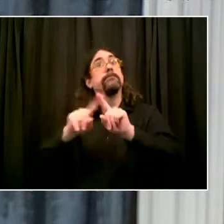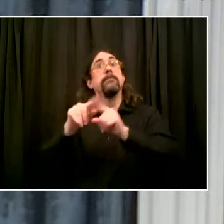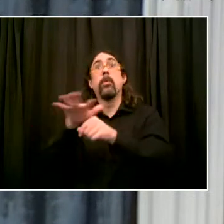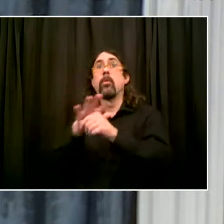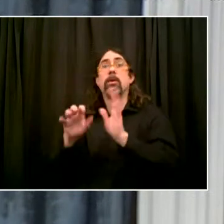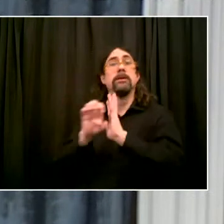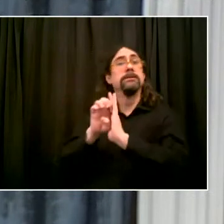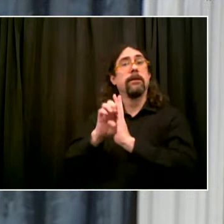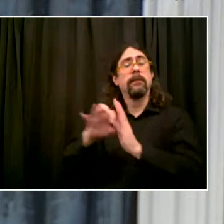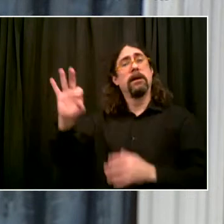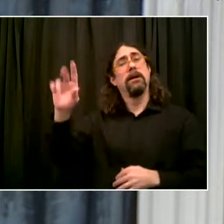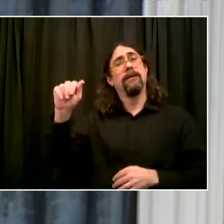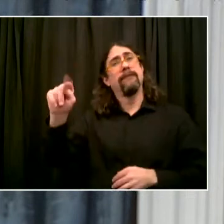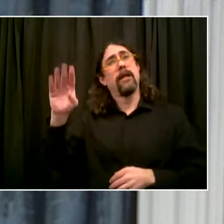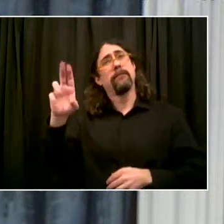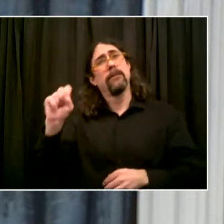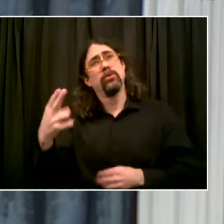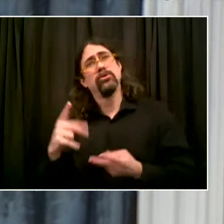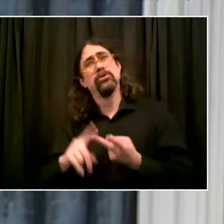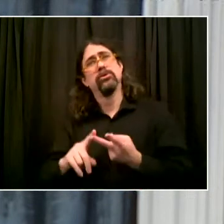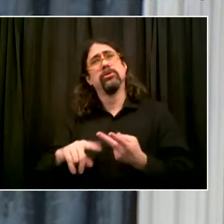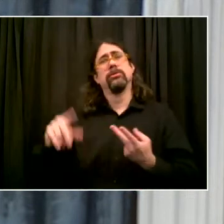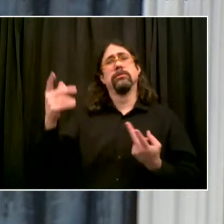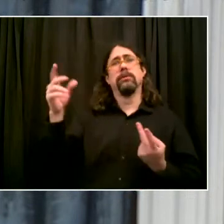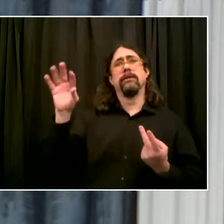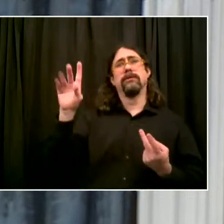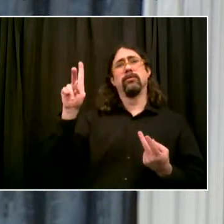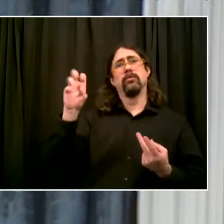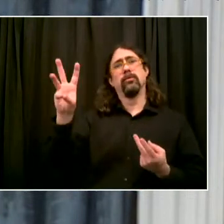and South Ozone Park, and Queens Village.